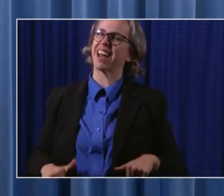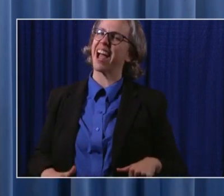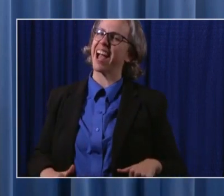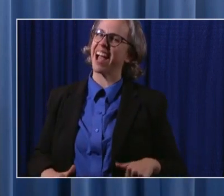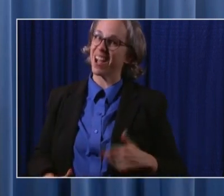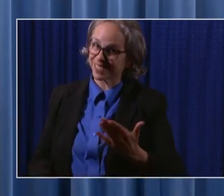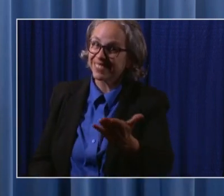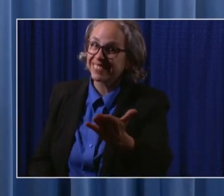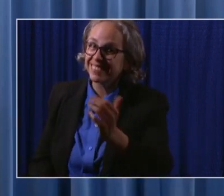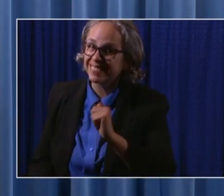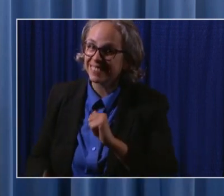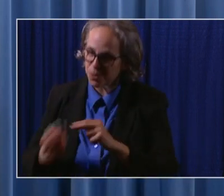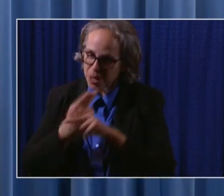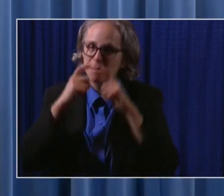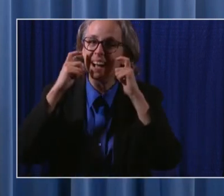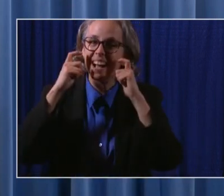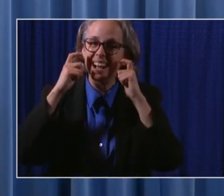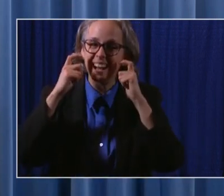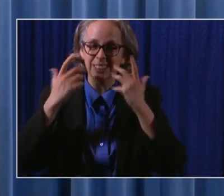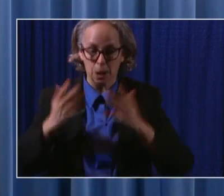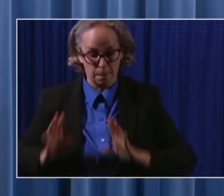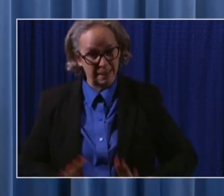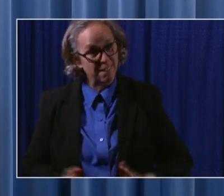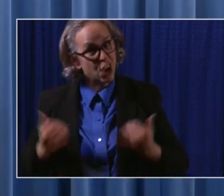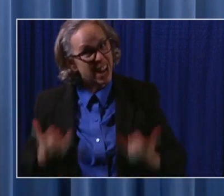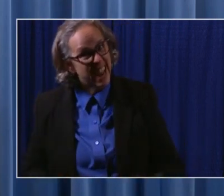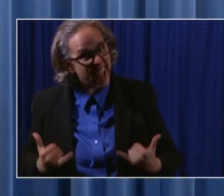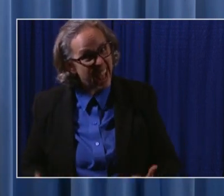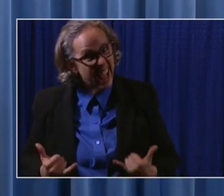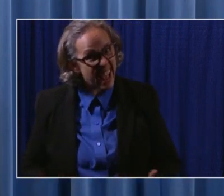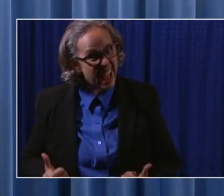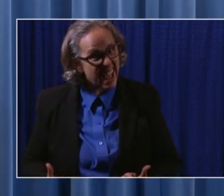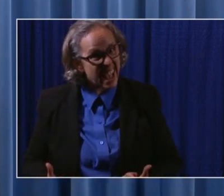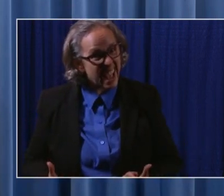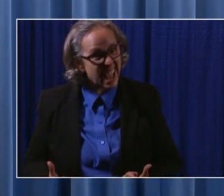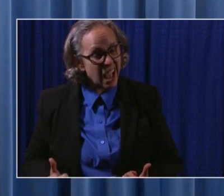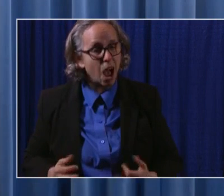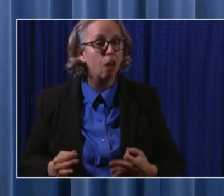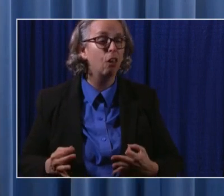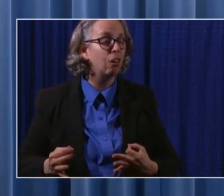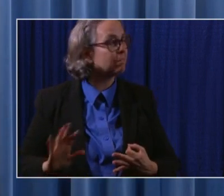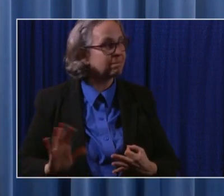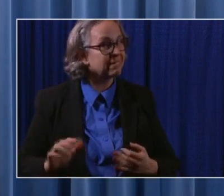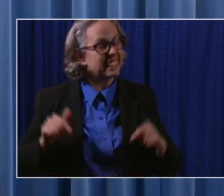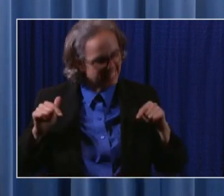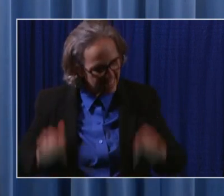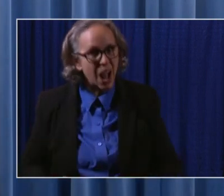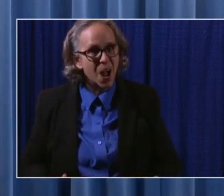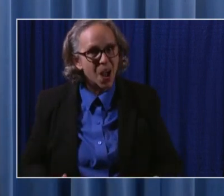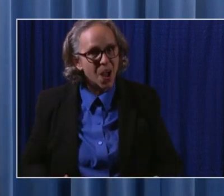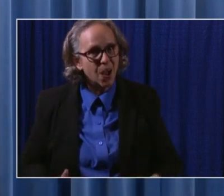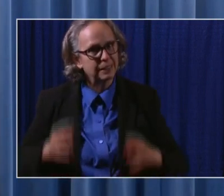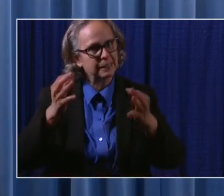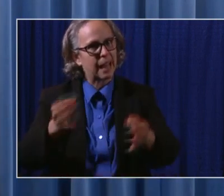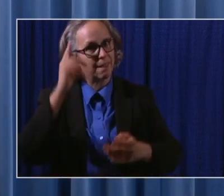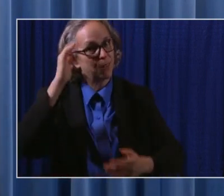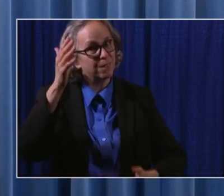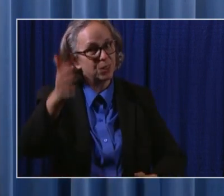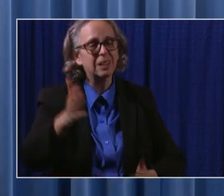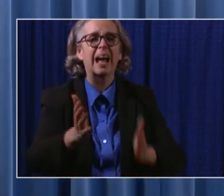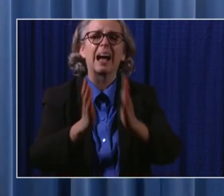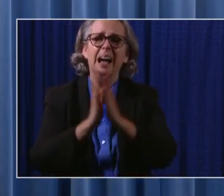do. What we do now is really going to determine whether these kids are able to do that. So we'd ask everybody to keep the mask